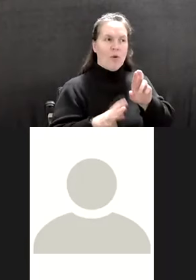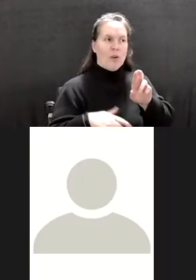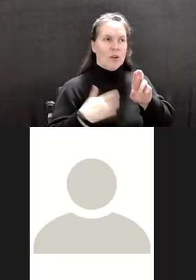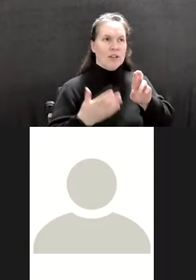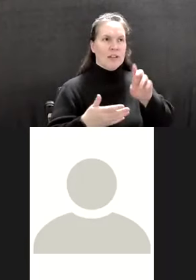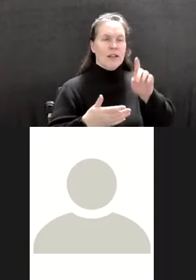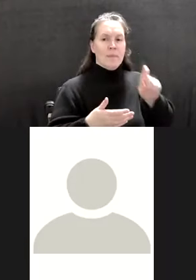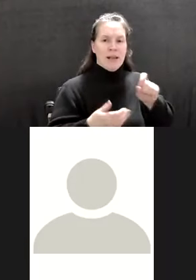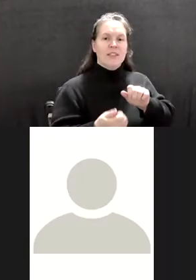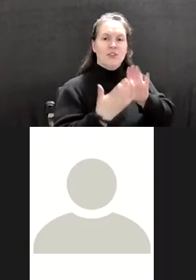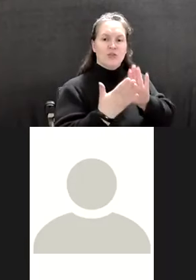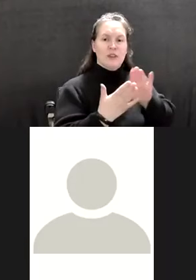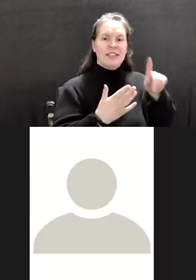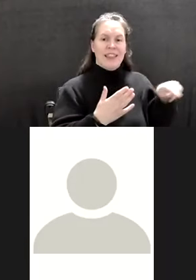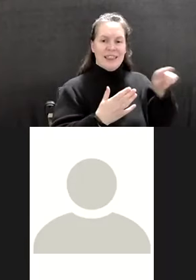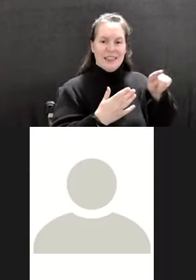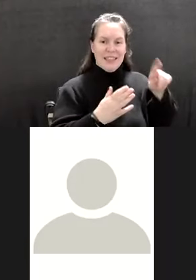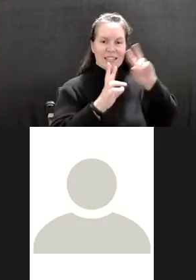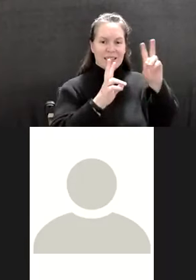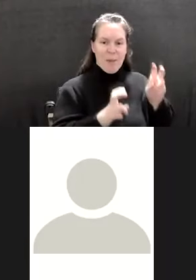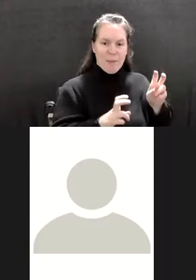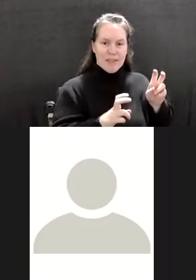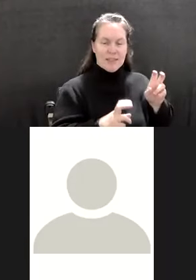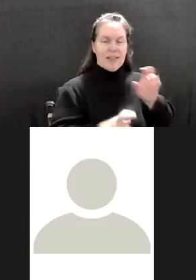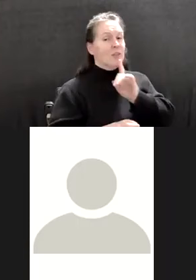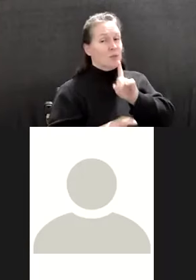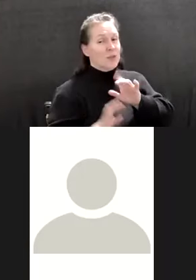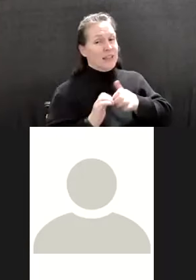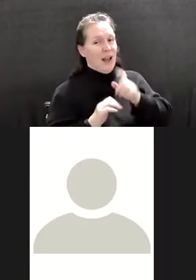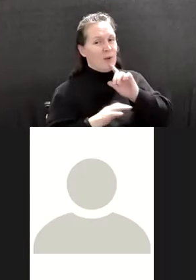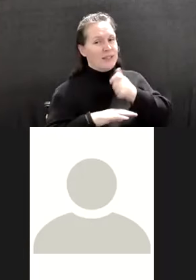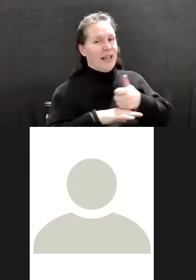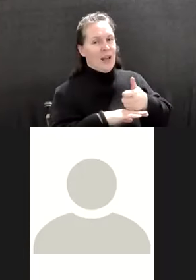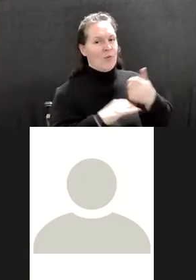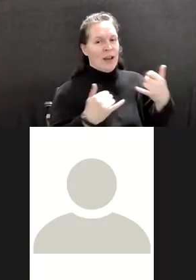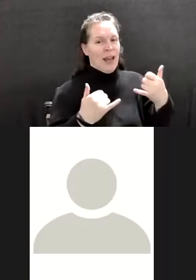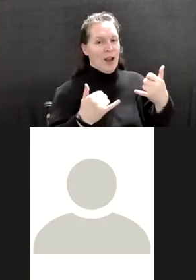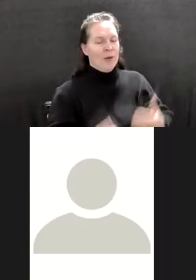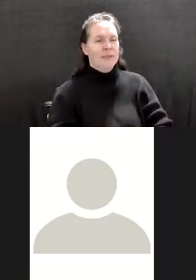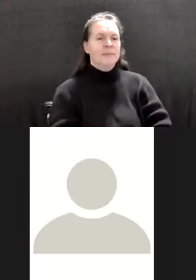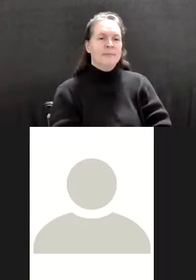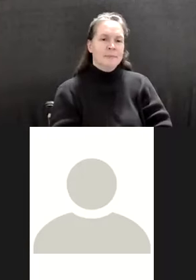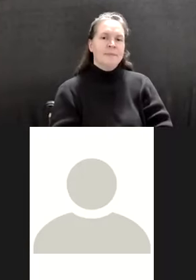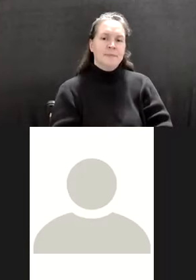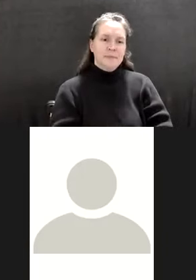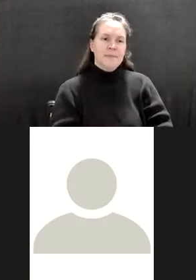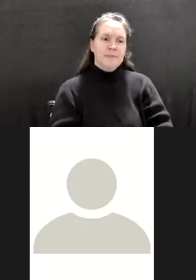must address these topics. And that's really how it's laid out right now.